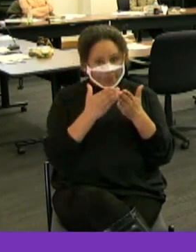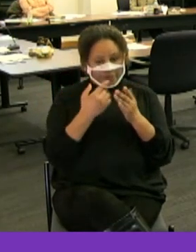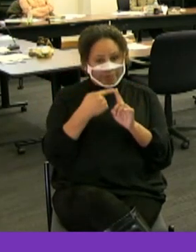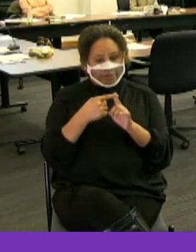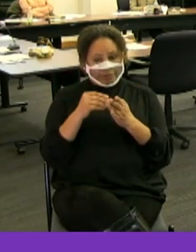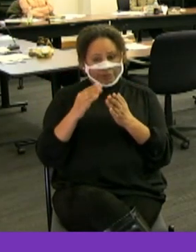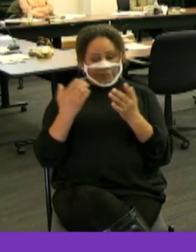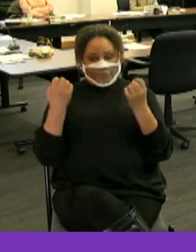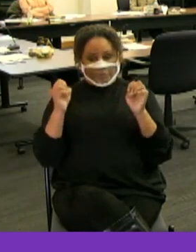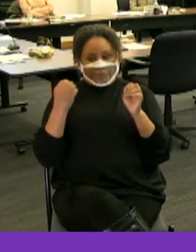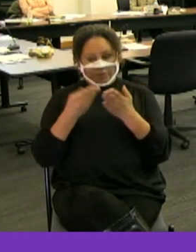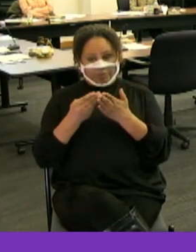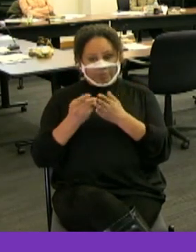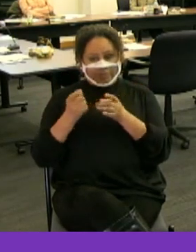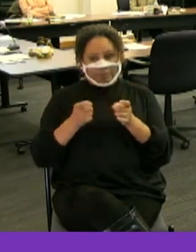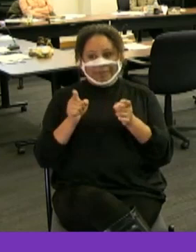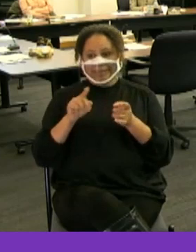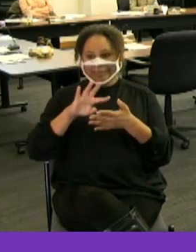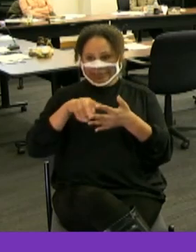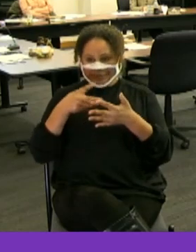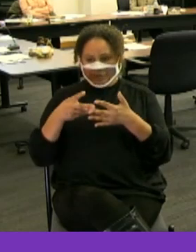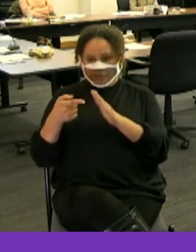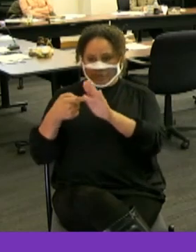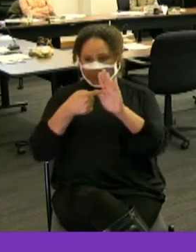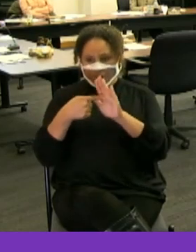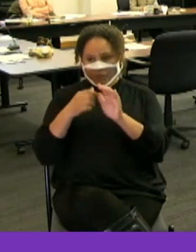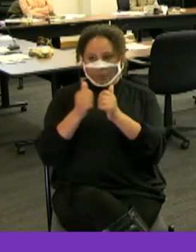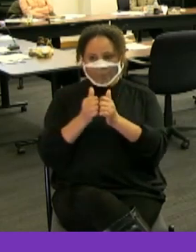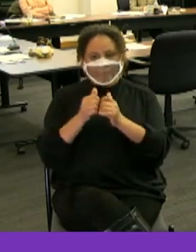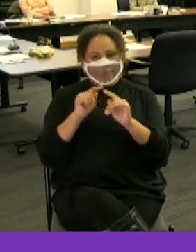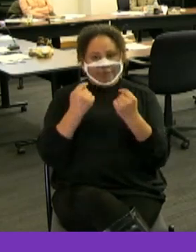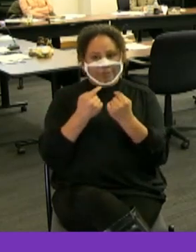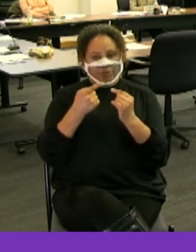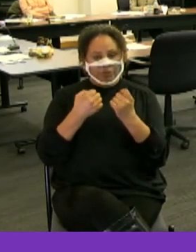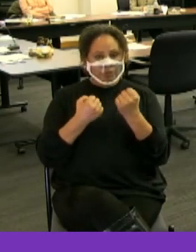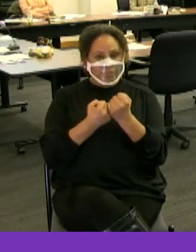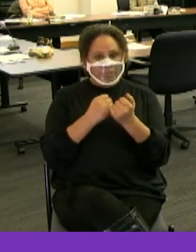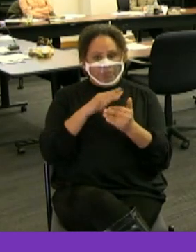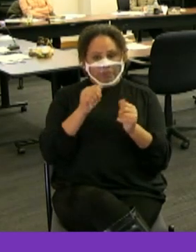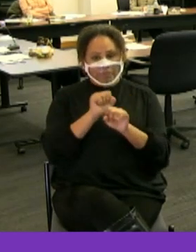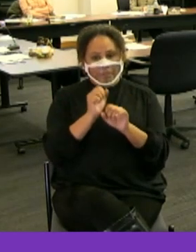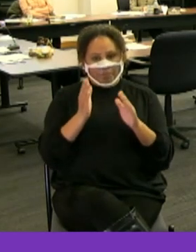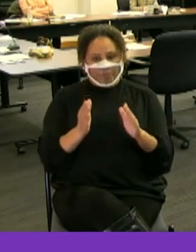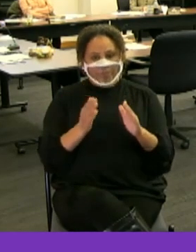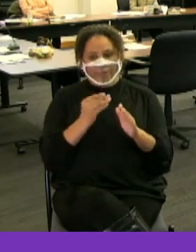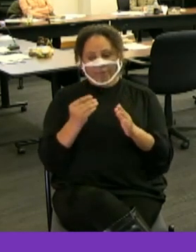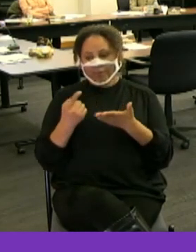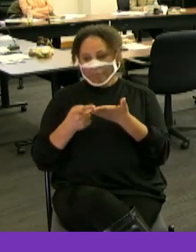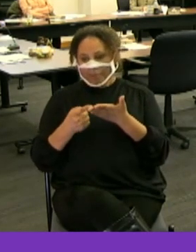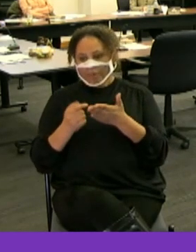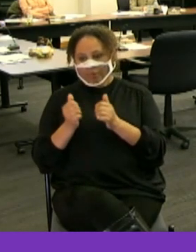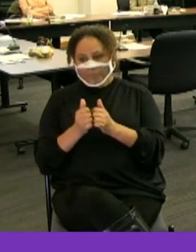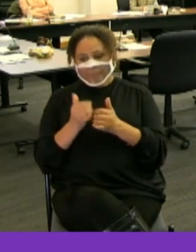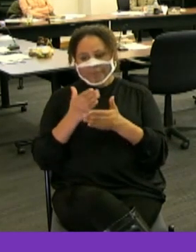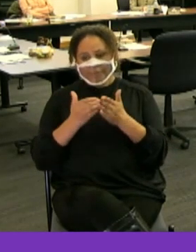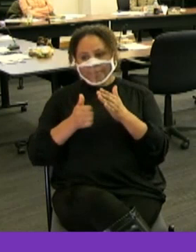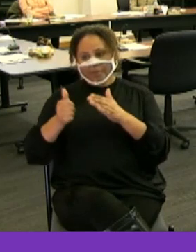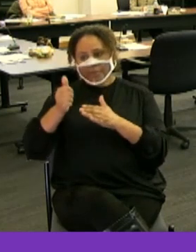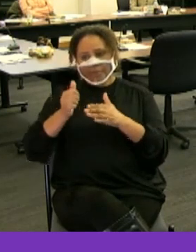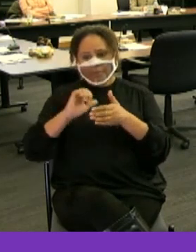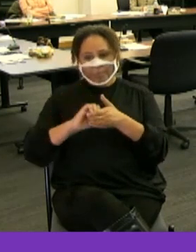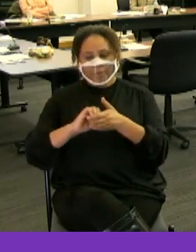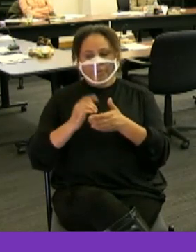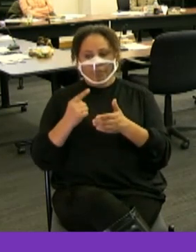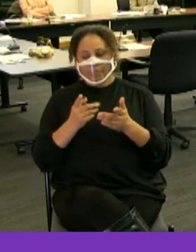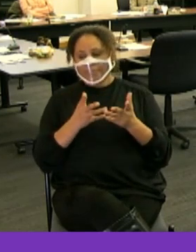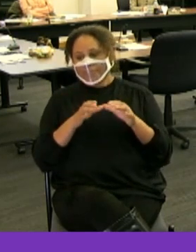offered to schedule a tour with our team to support all their employees. So when we talk about enrollment with some of our corporate partners, we'll be bringing a